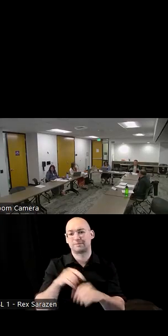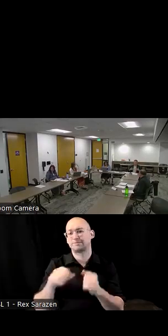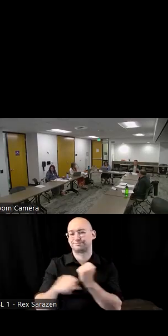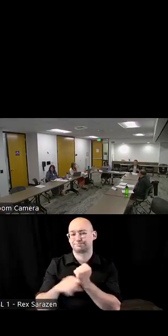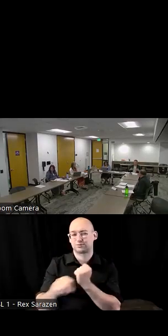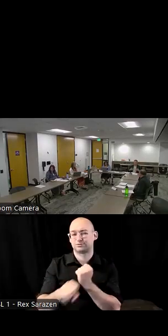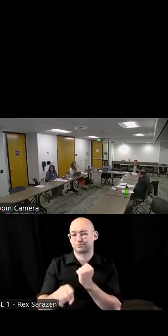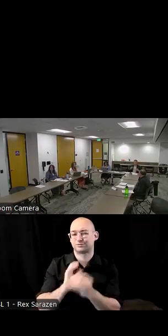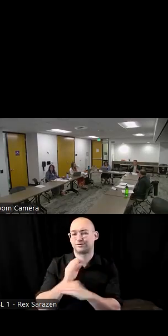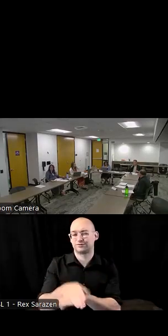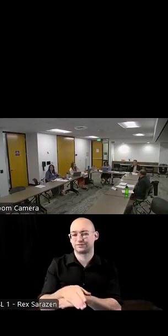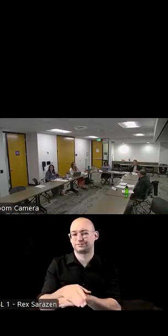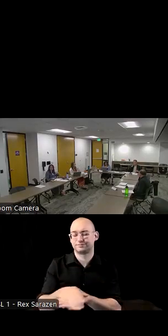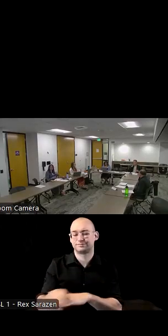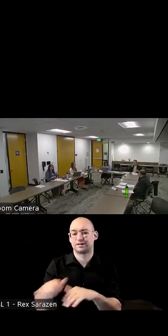How do you